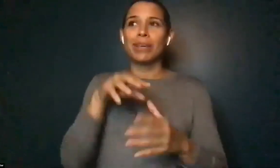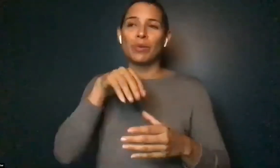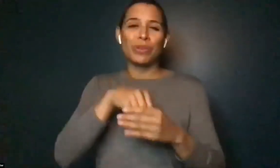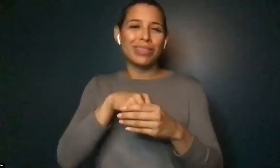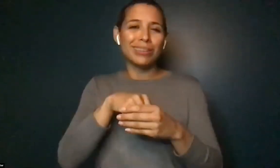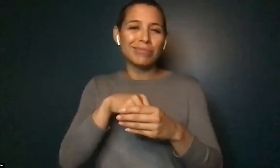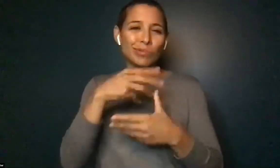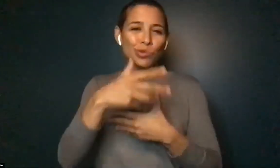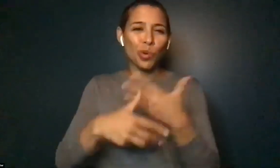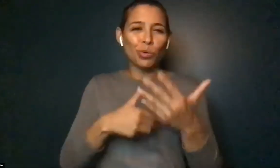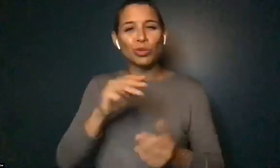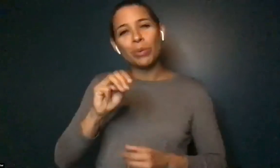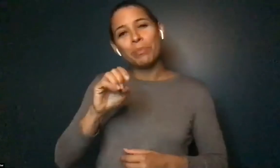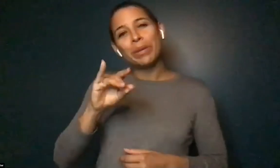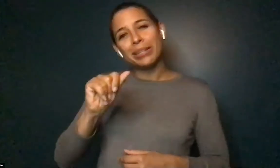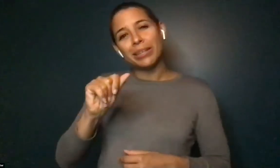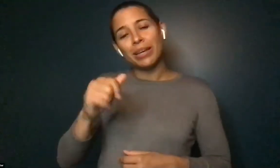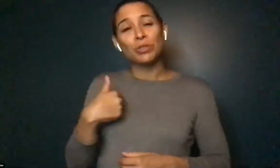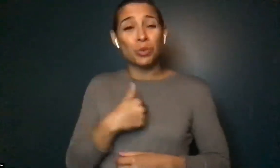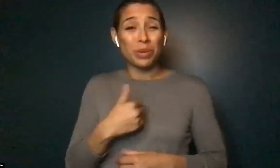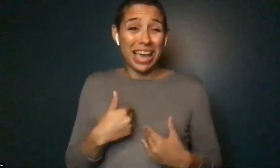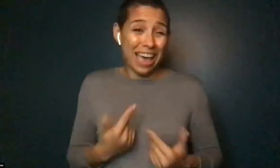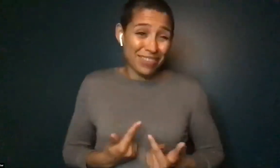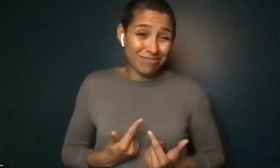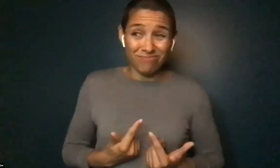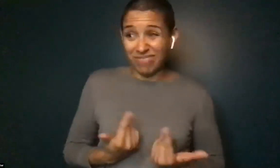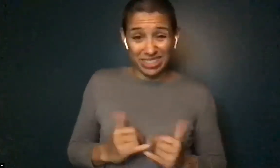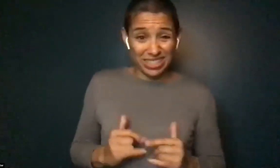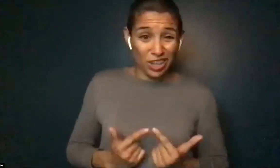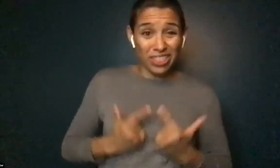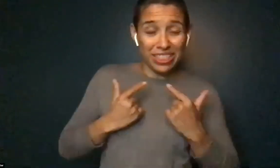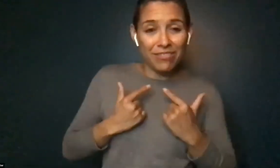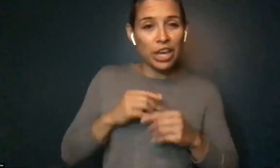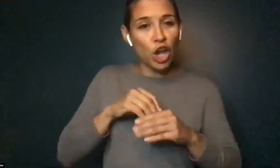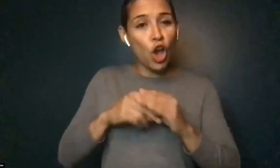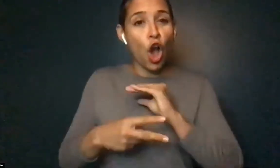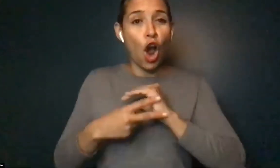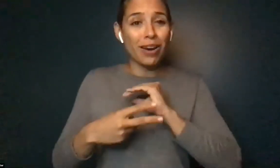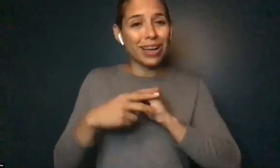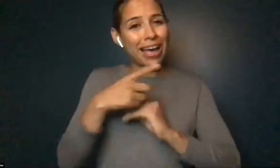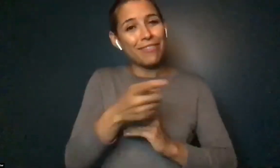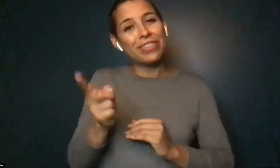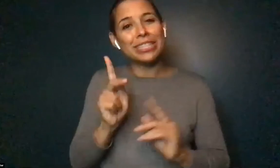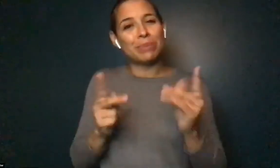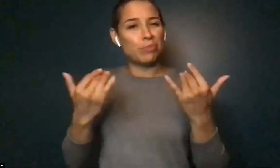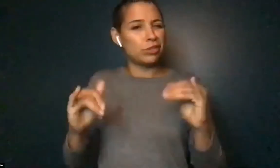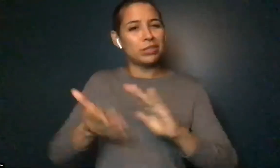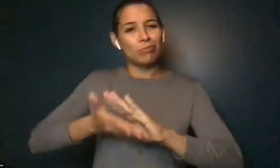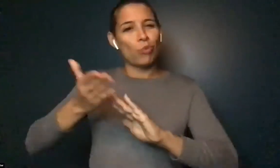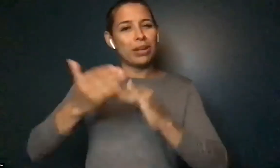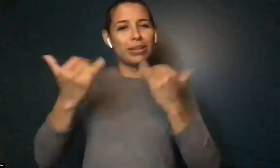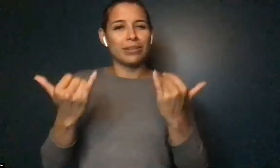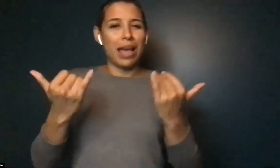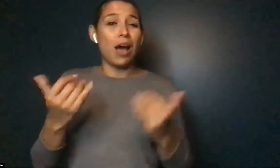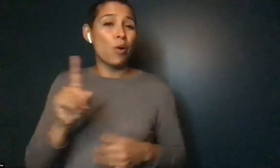there's like a living archive of these people still going on on their Facebook and Instagram pages. Um, so I think